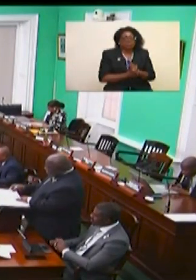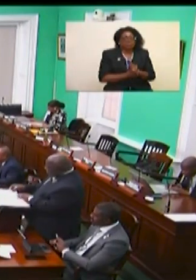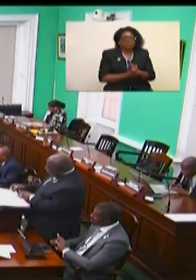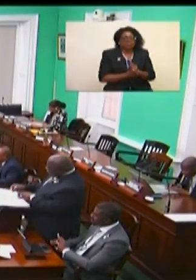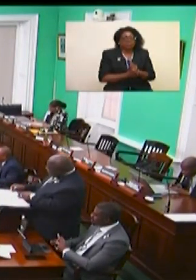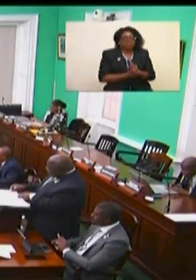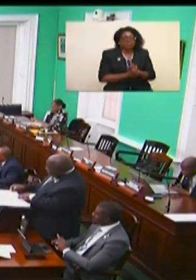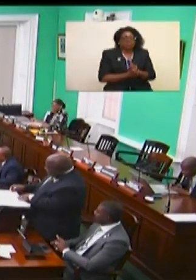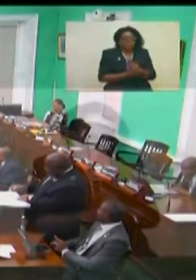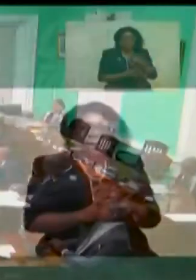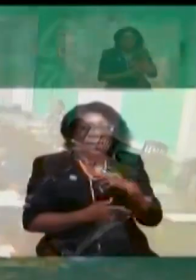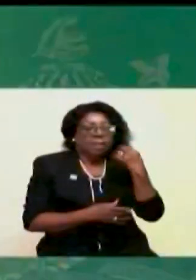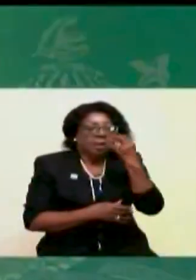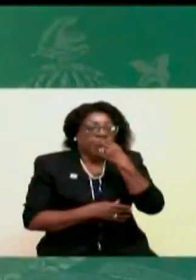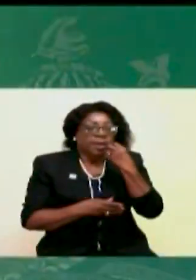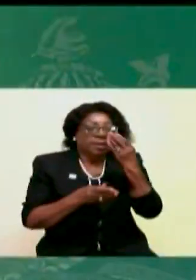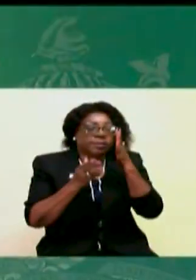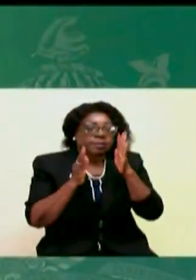Madam Speaker,